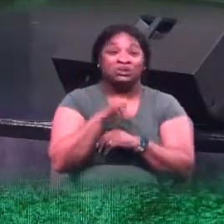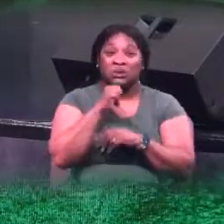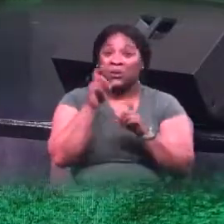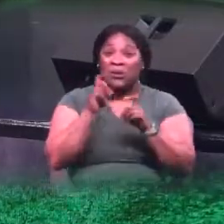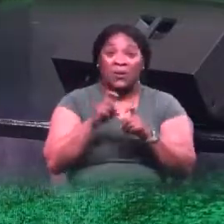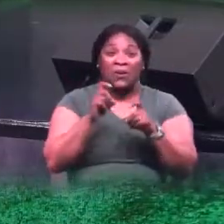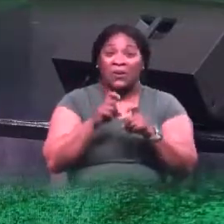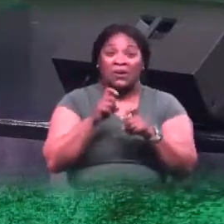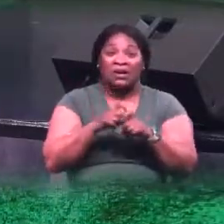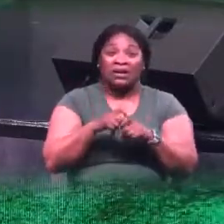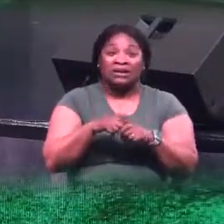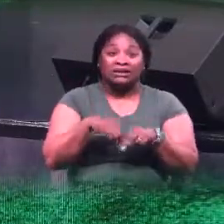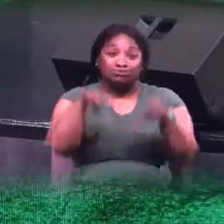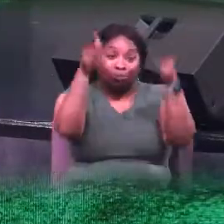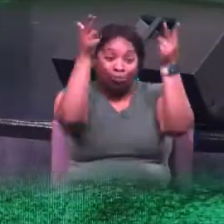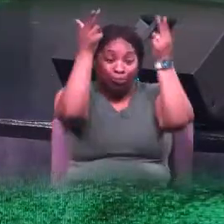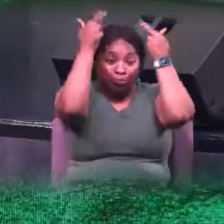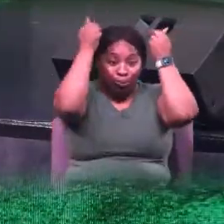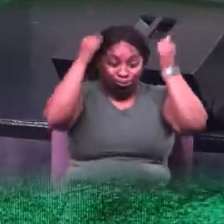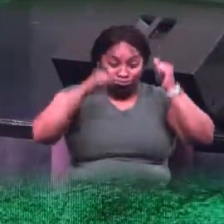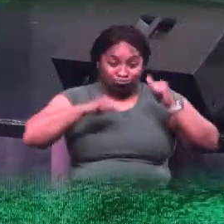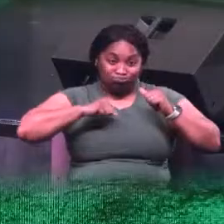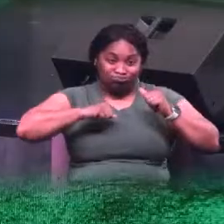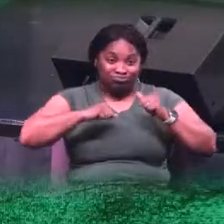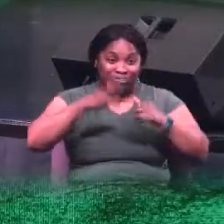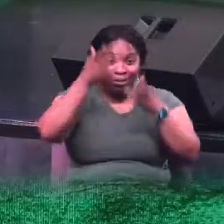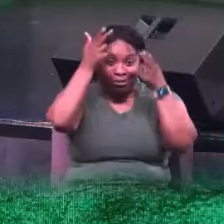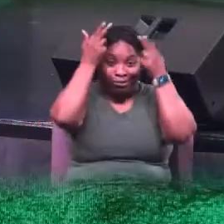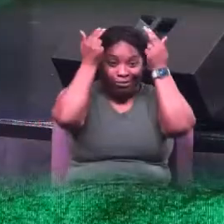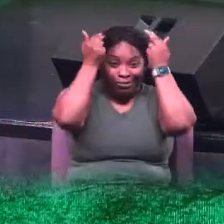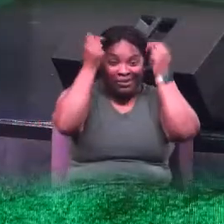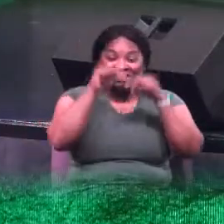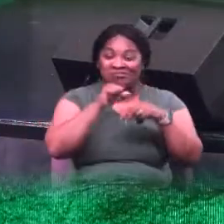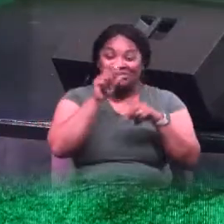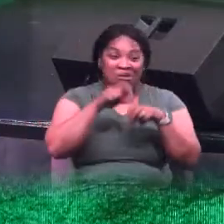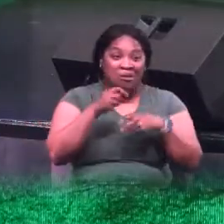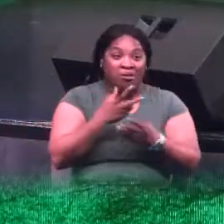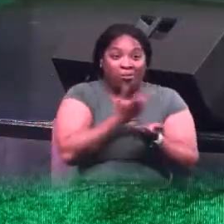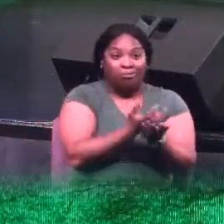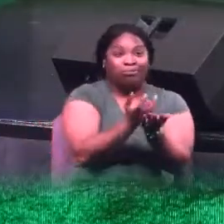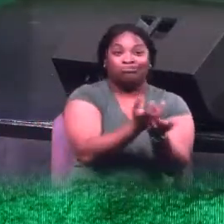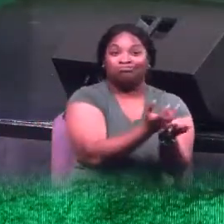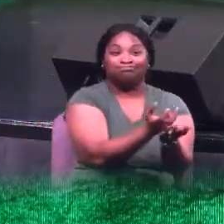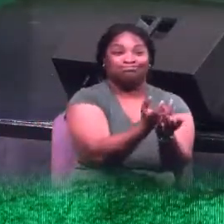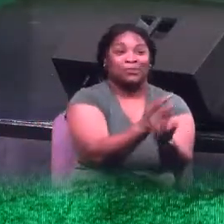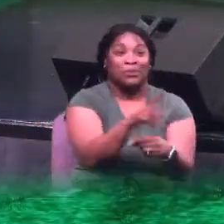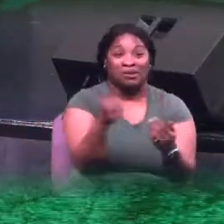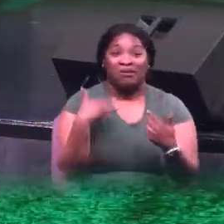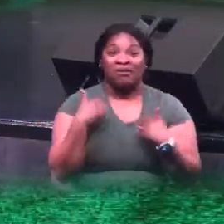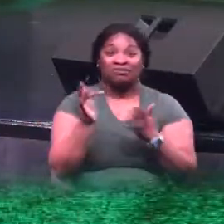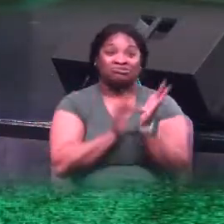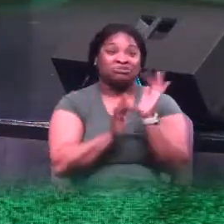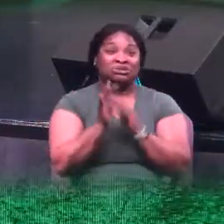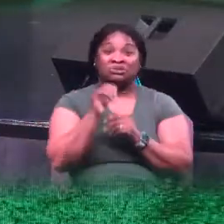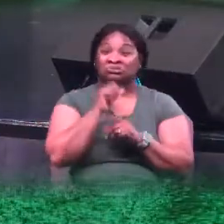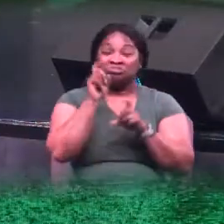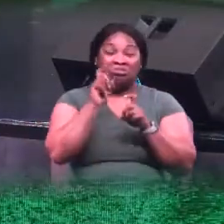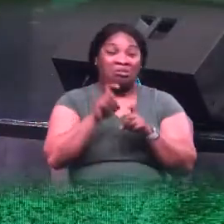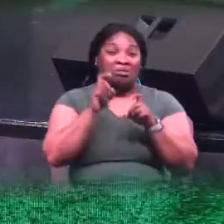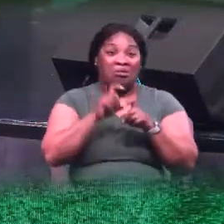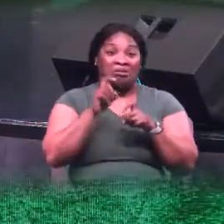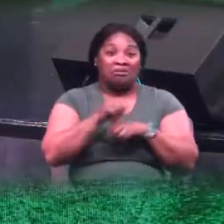need stallions. When you got Jesus, you don't need chariots. When you got Jesus, you don't